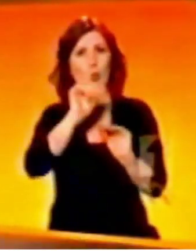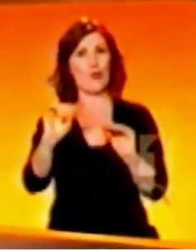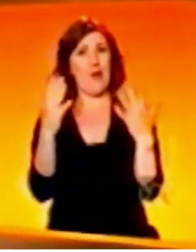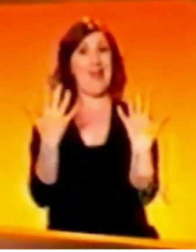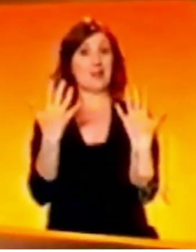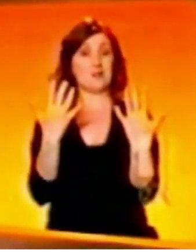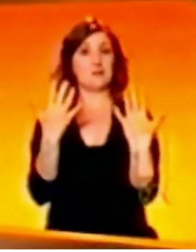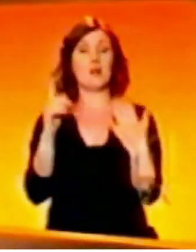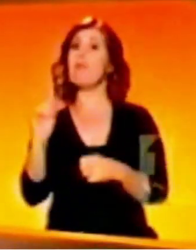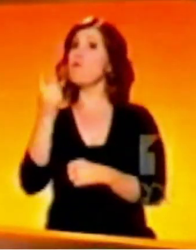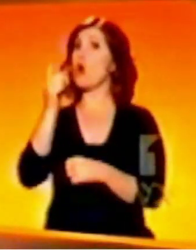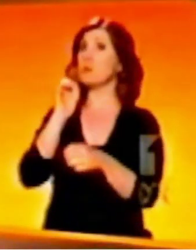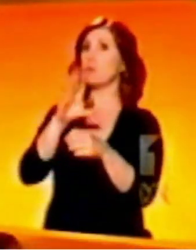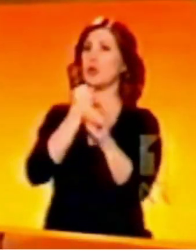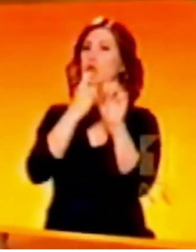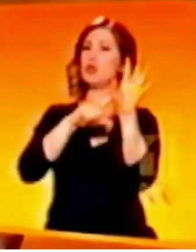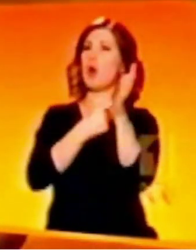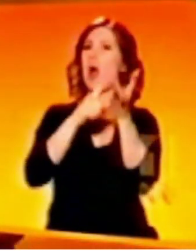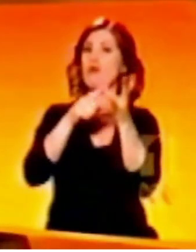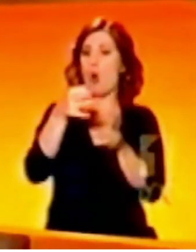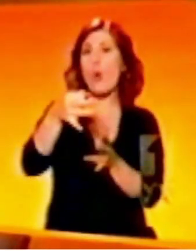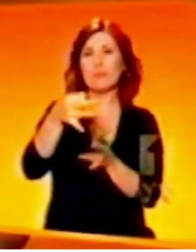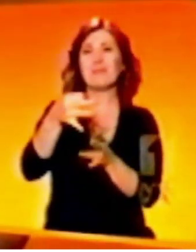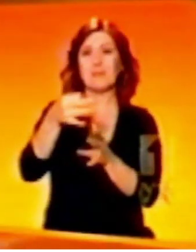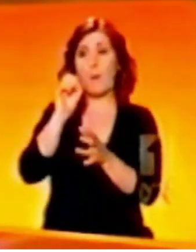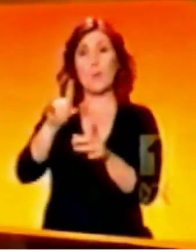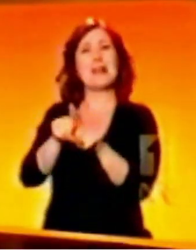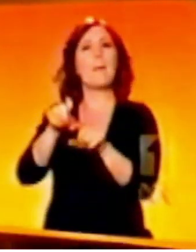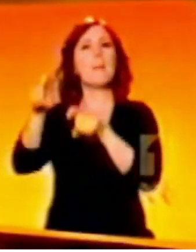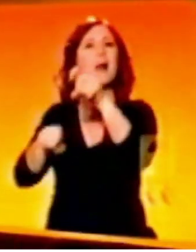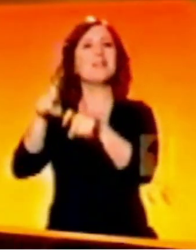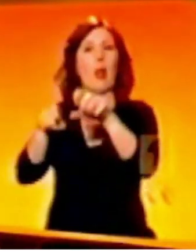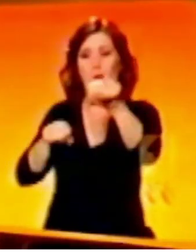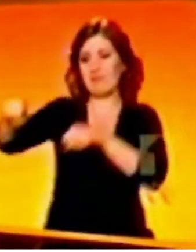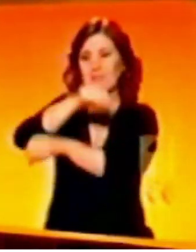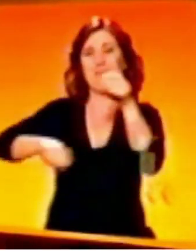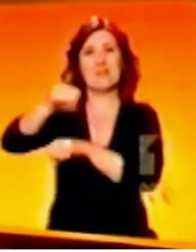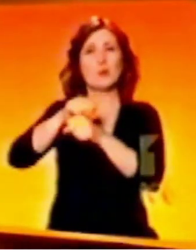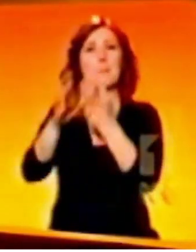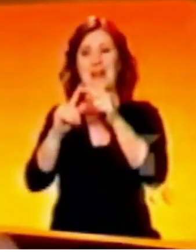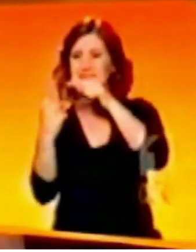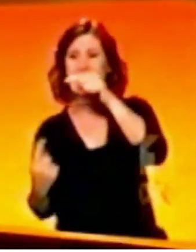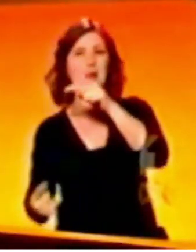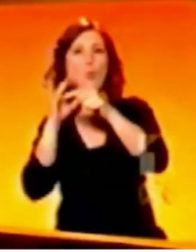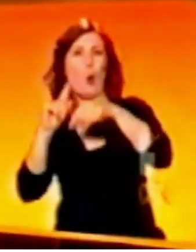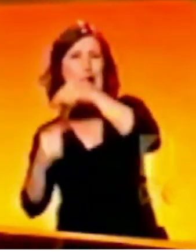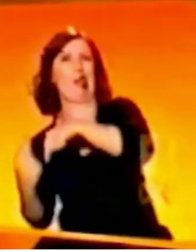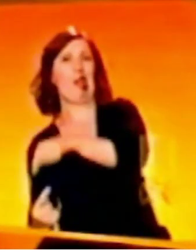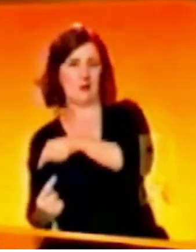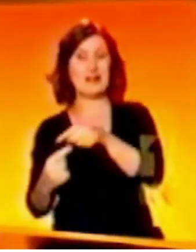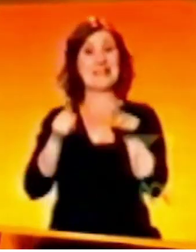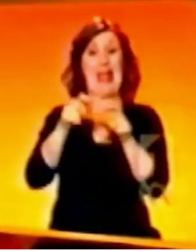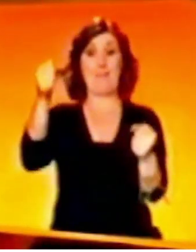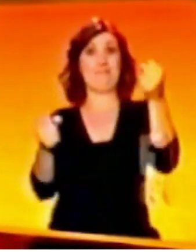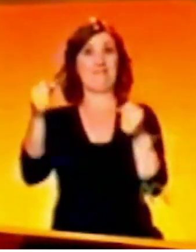off, we used a gyro, a device used in some bicycles to stop the cables tangling when you turn.